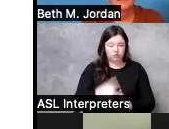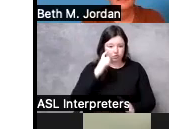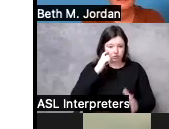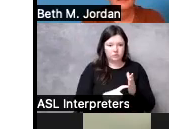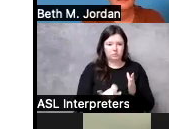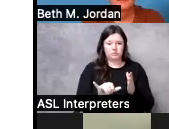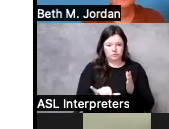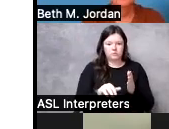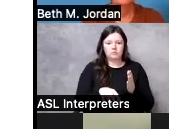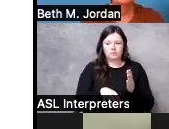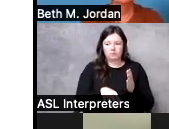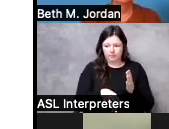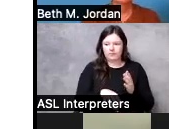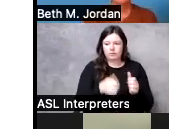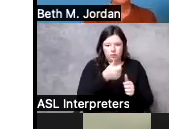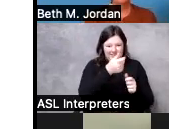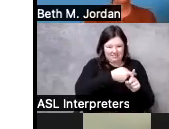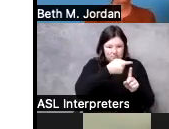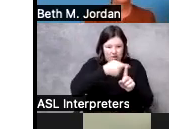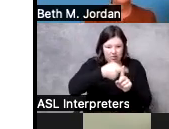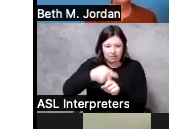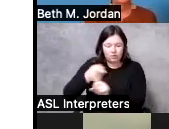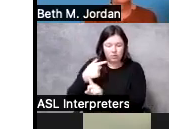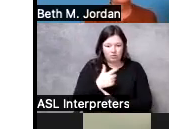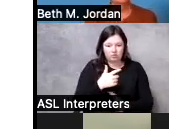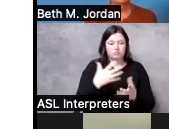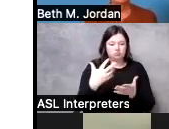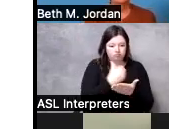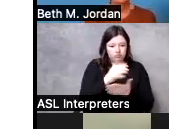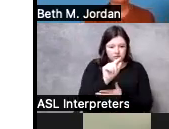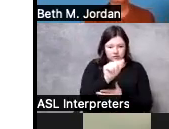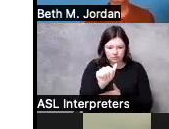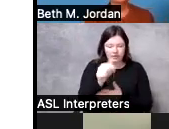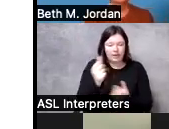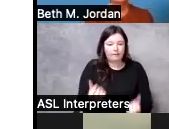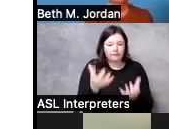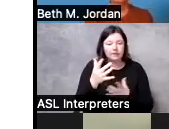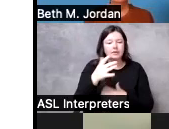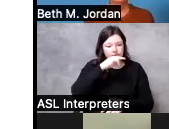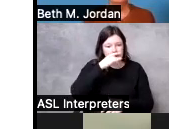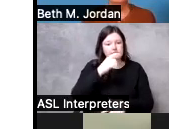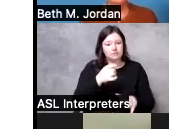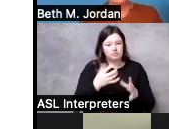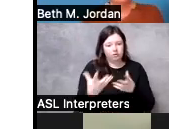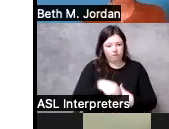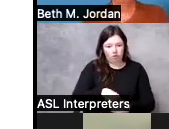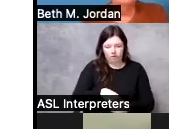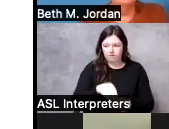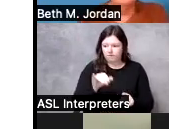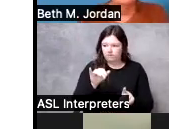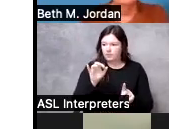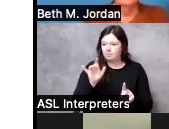unique episodes and the number of youth involved. And you can see that each